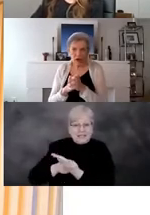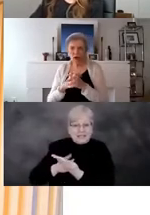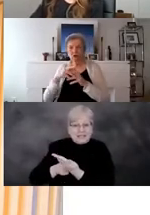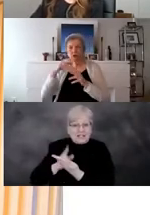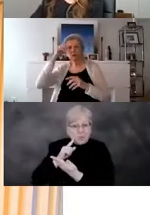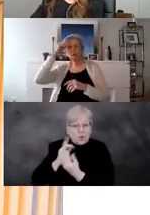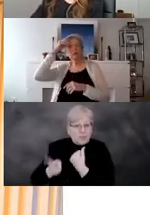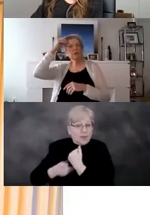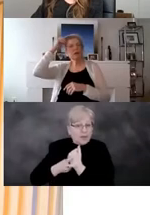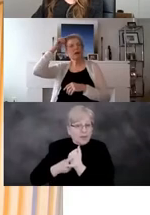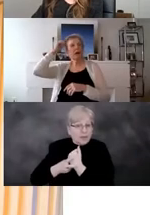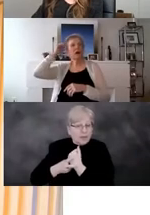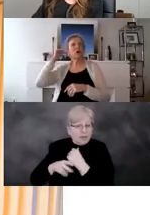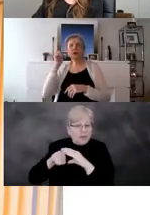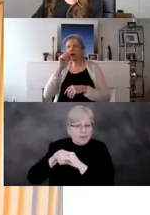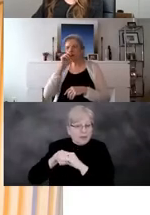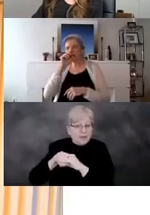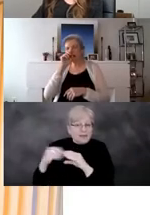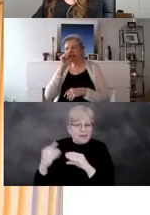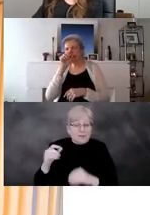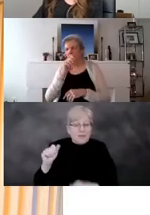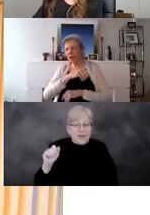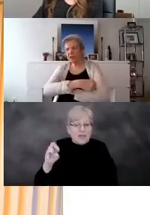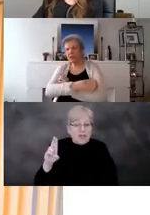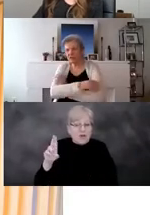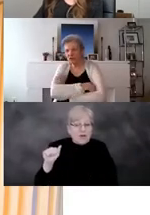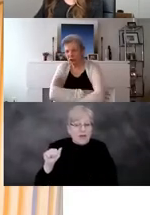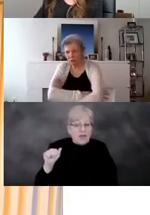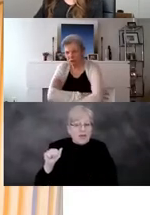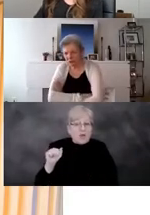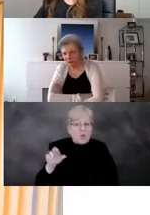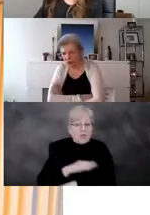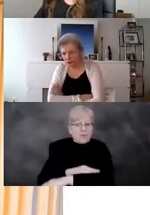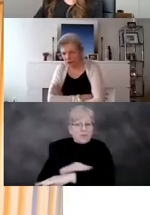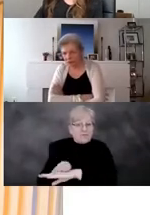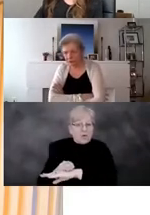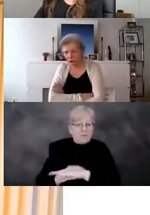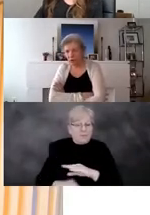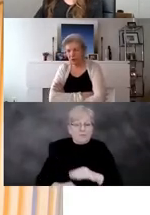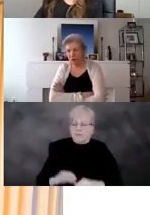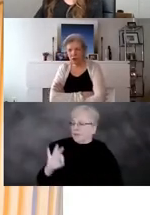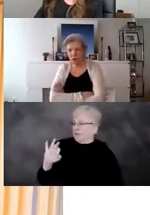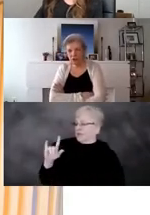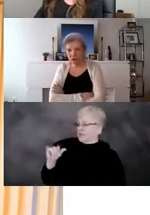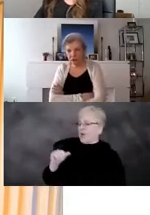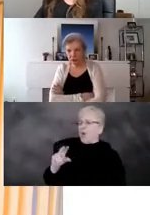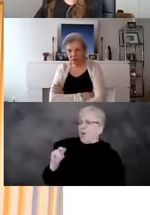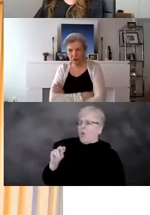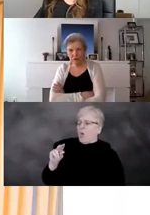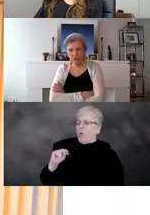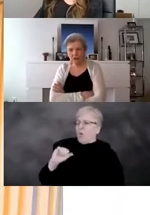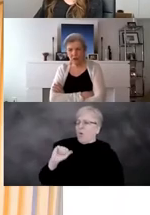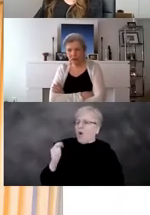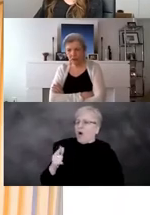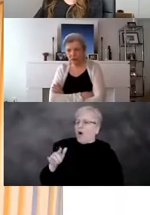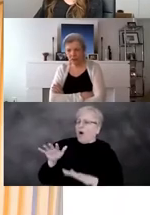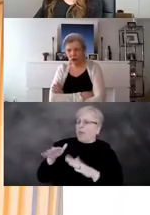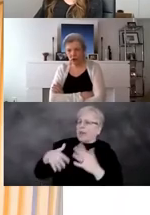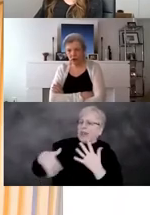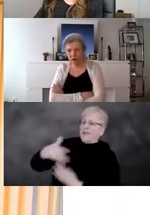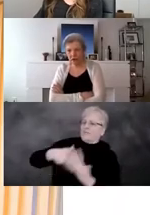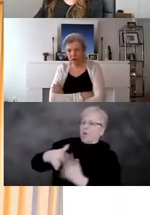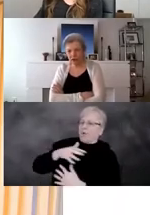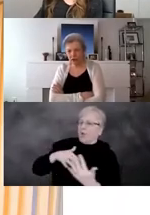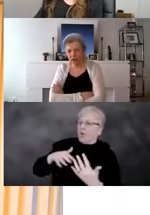by AERA or the platform. yeah, the answer's no. I mean, all the informal networking is informal networking. We're not